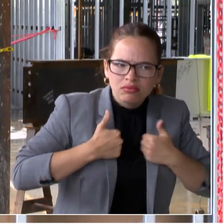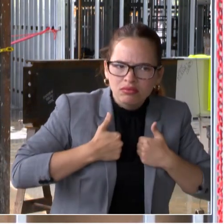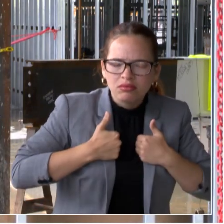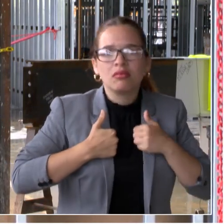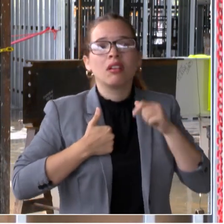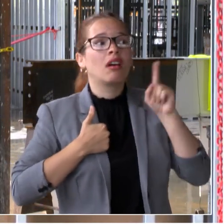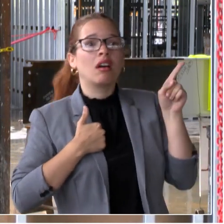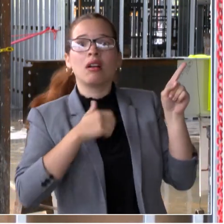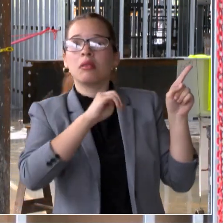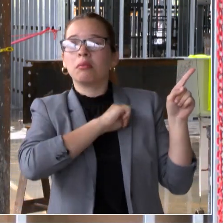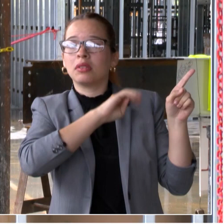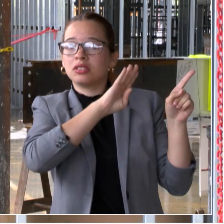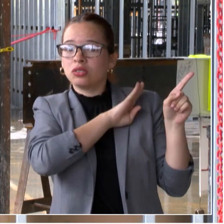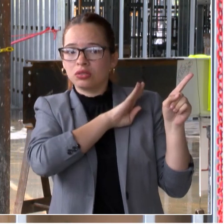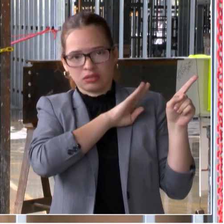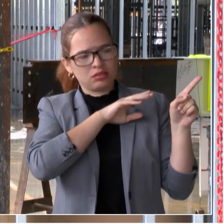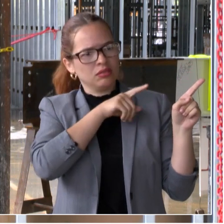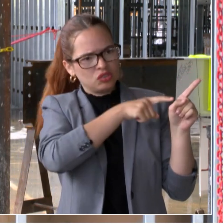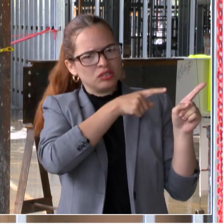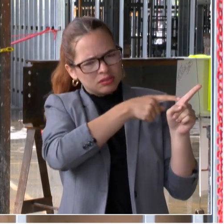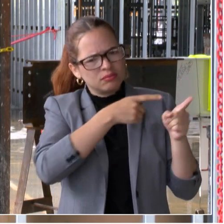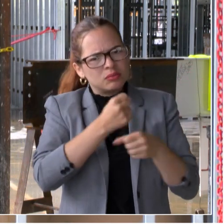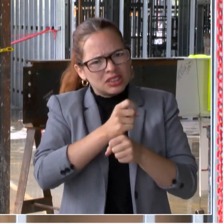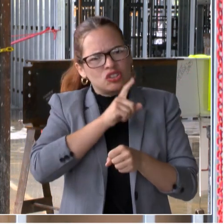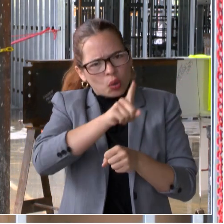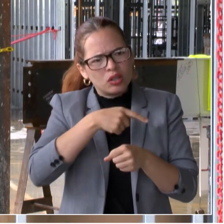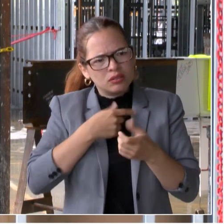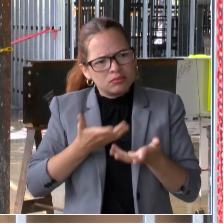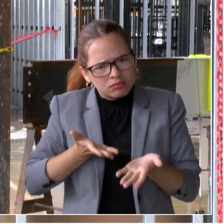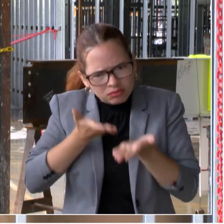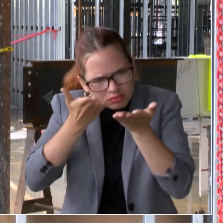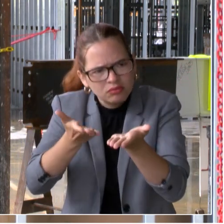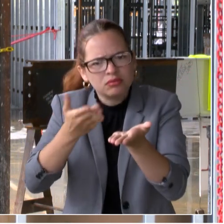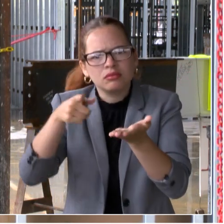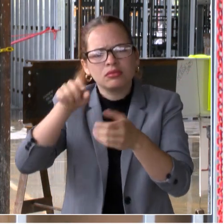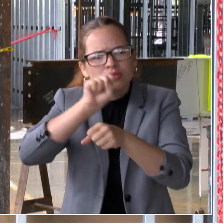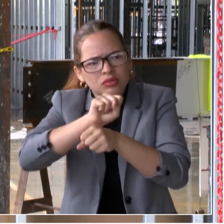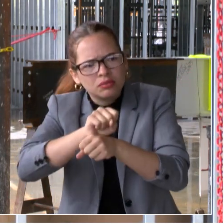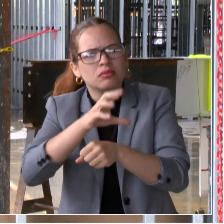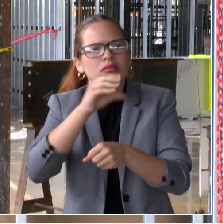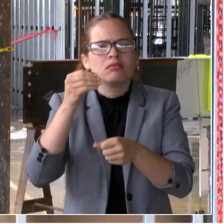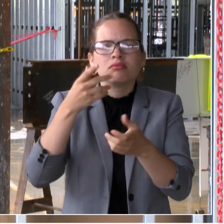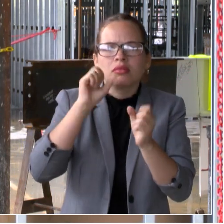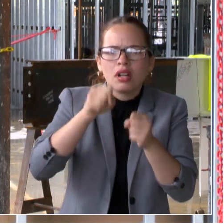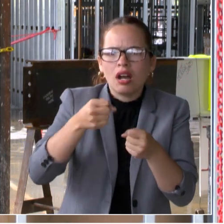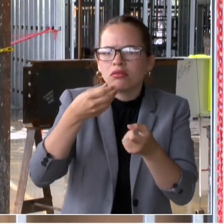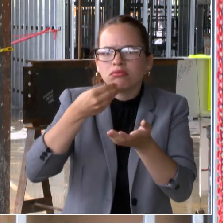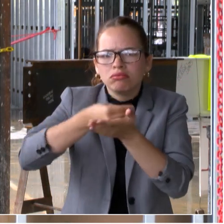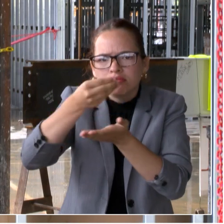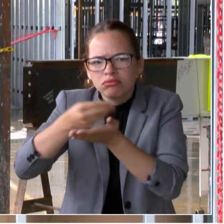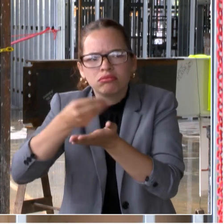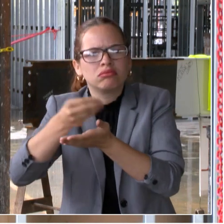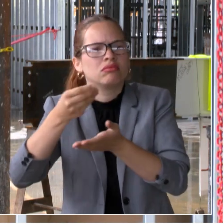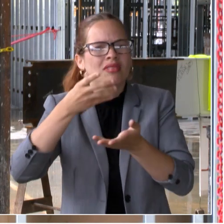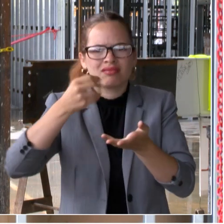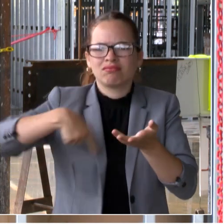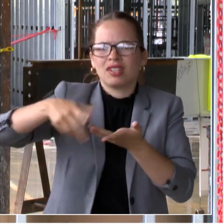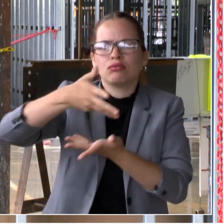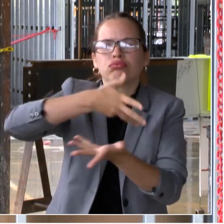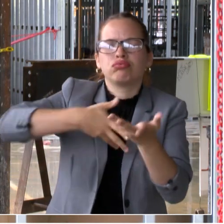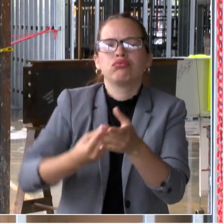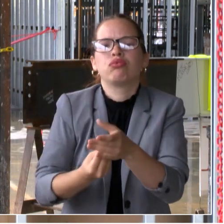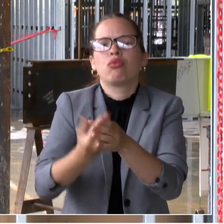amenities, retail, and economic opportunities to this community. And our next speaker is a shining example of the